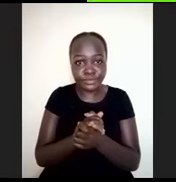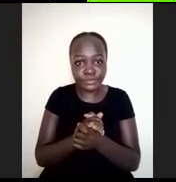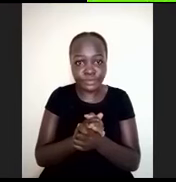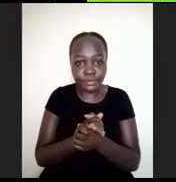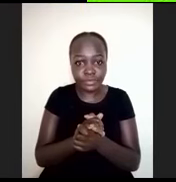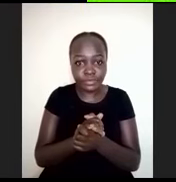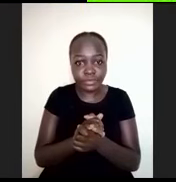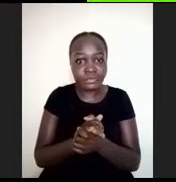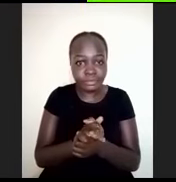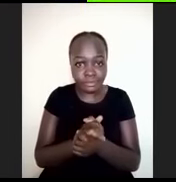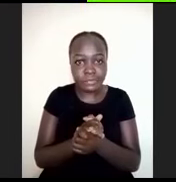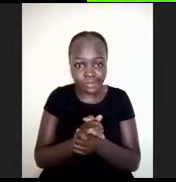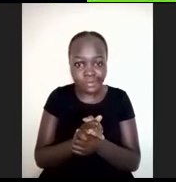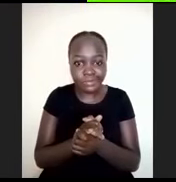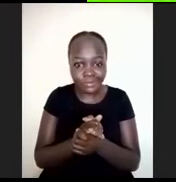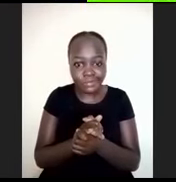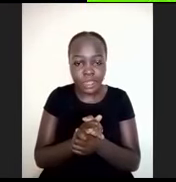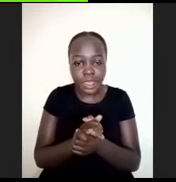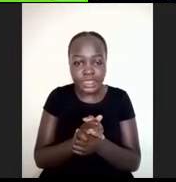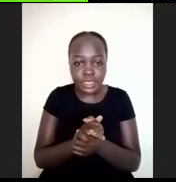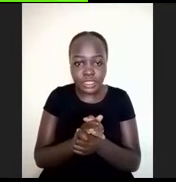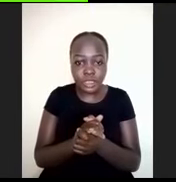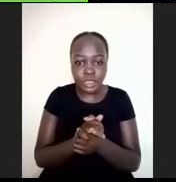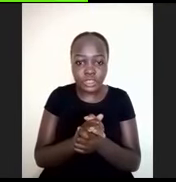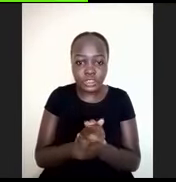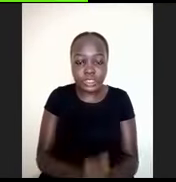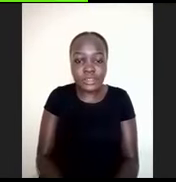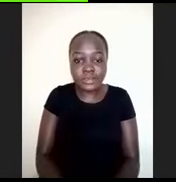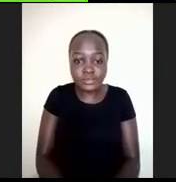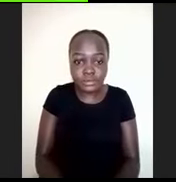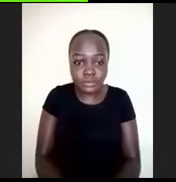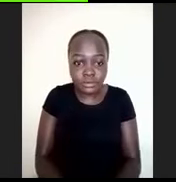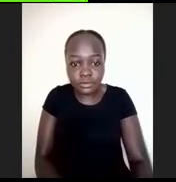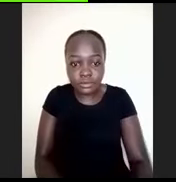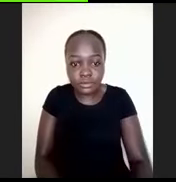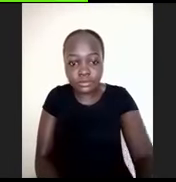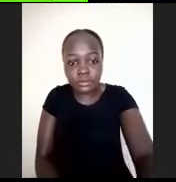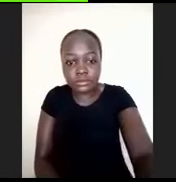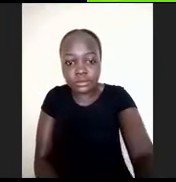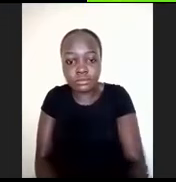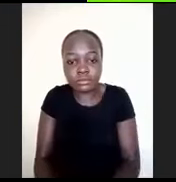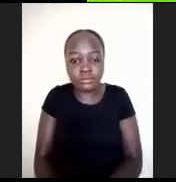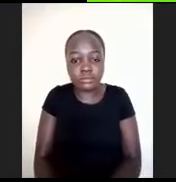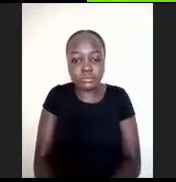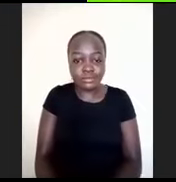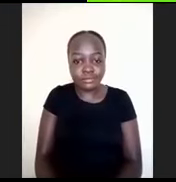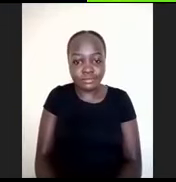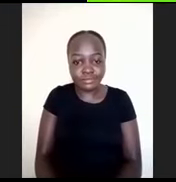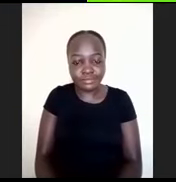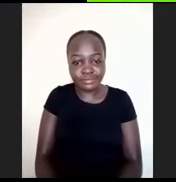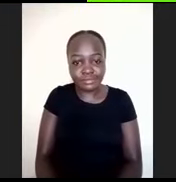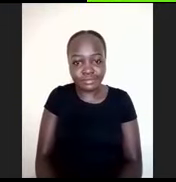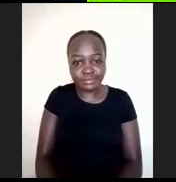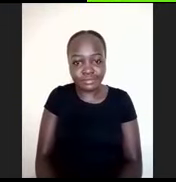Pauline, you're stuck again. Oh, no. Okay, you're back. Good. Let's go on. Oh,